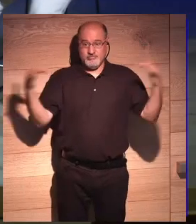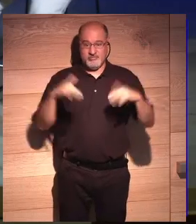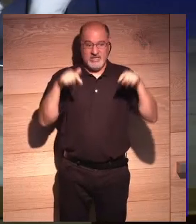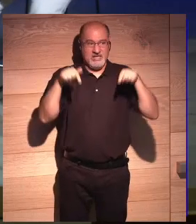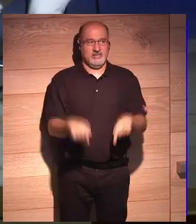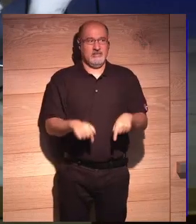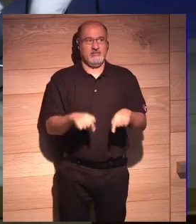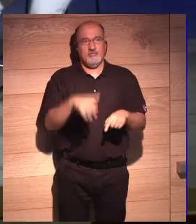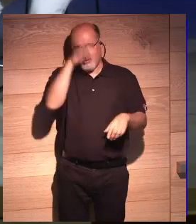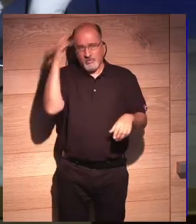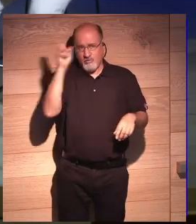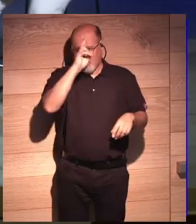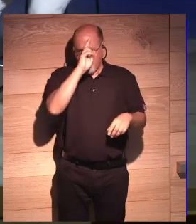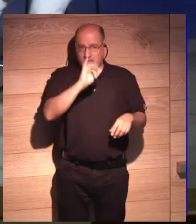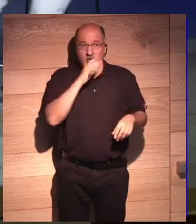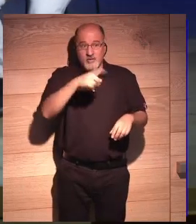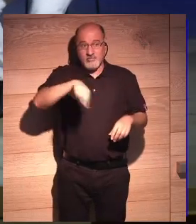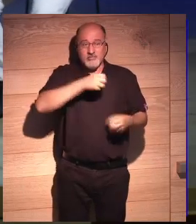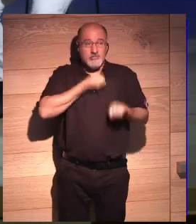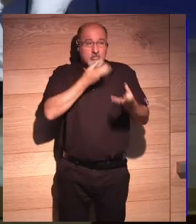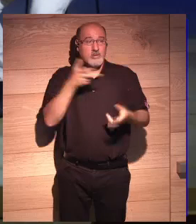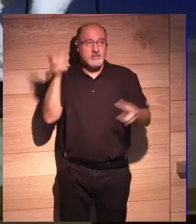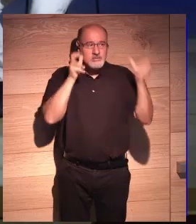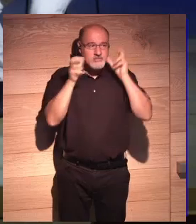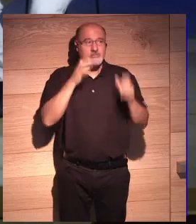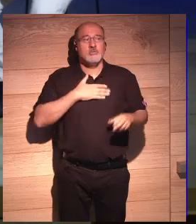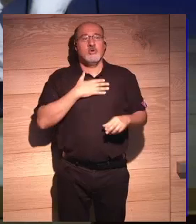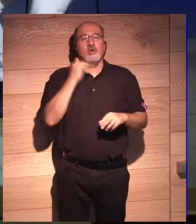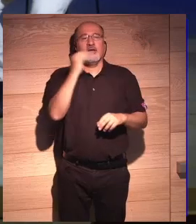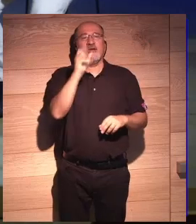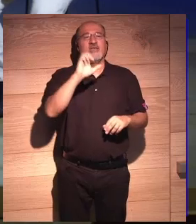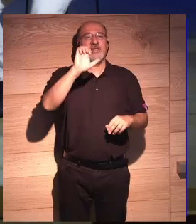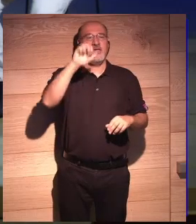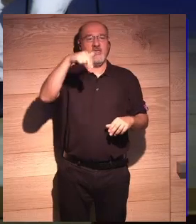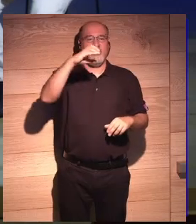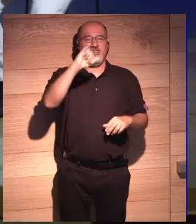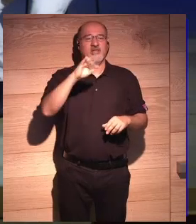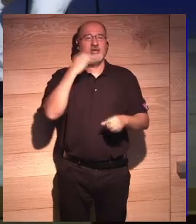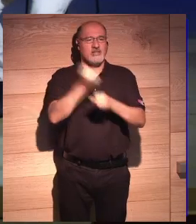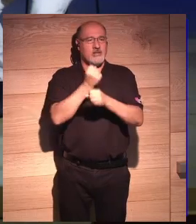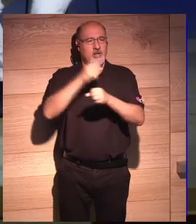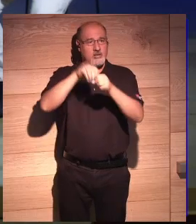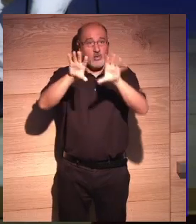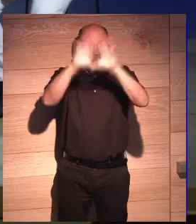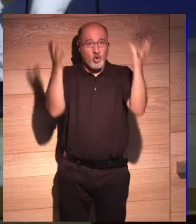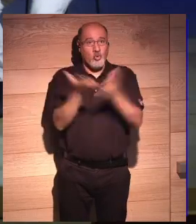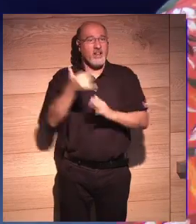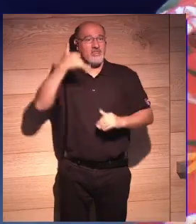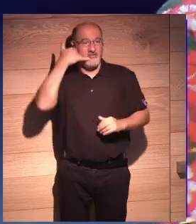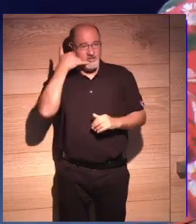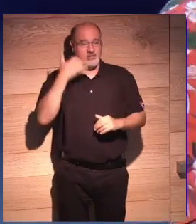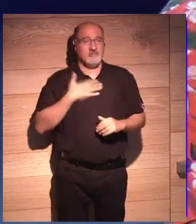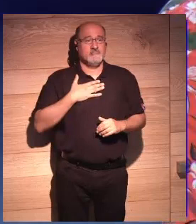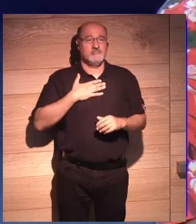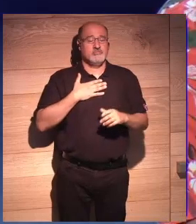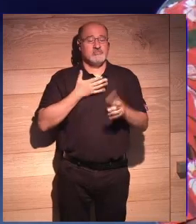brave guys and girls that have come along with this hot. So, well, I'm Javier Antinas. I work at Telefónica. I work at the global